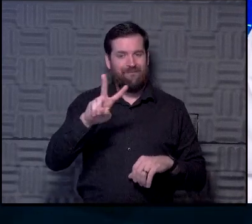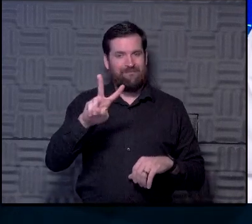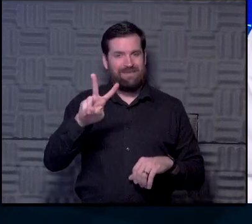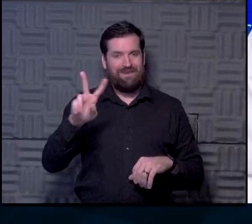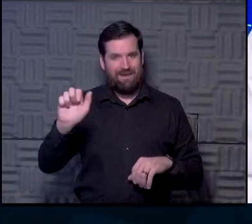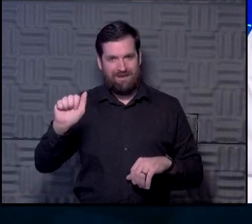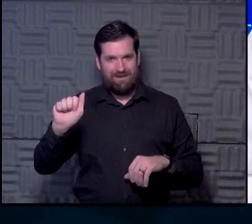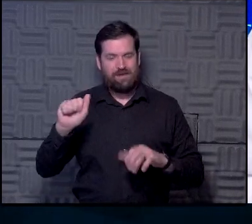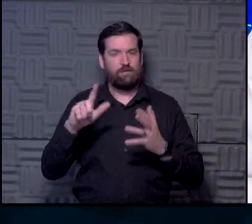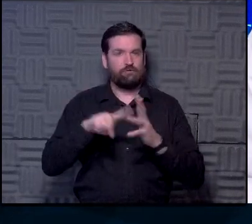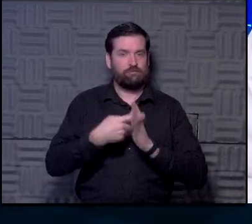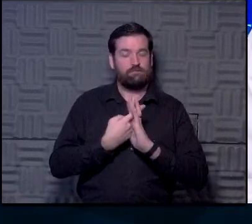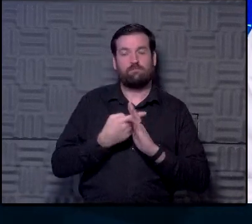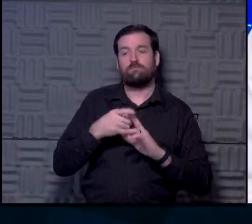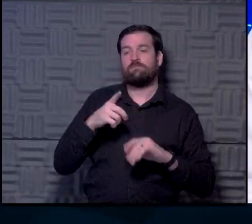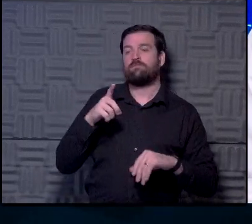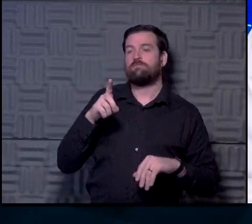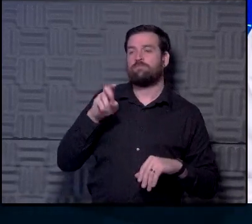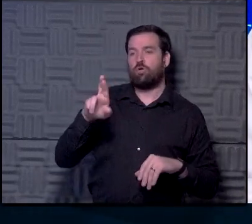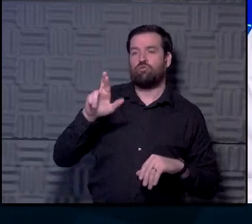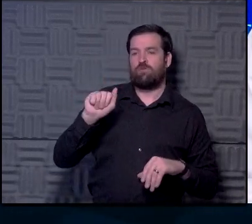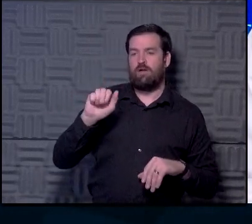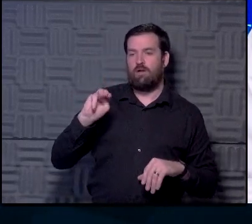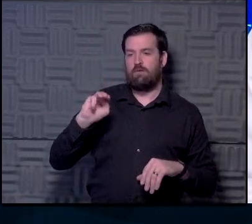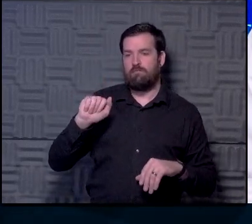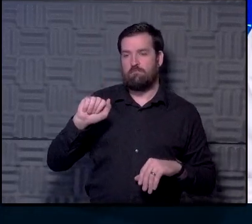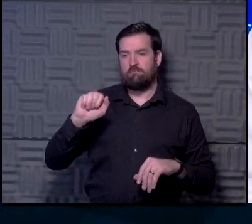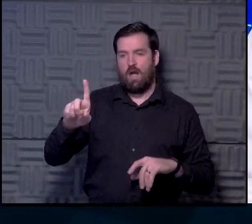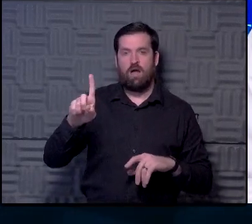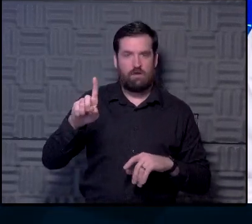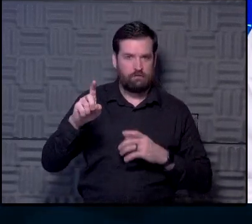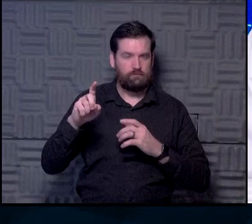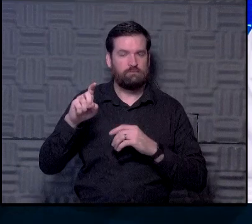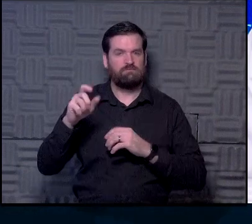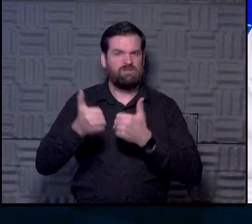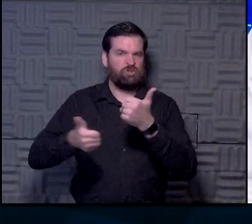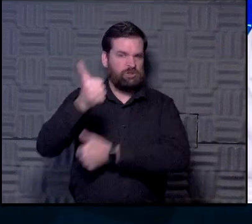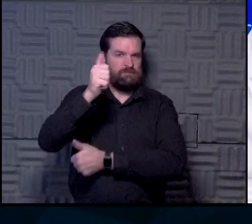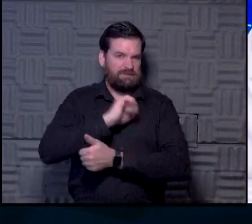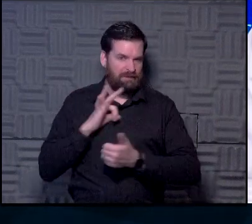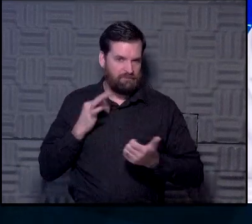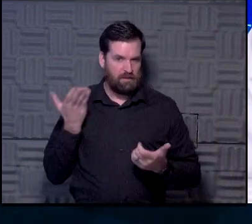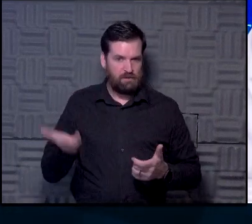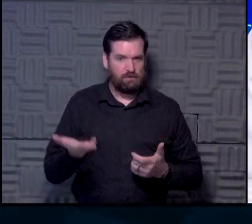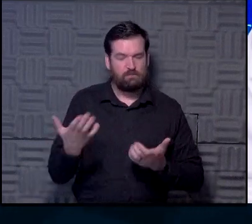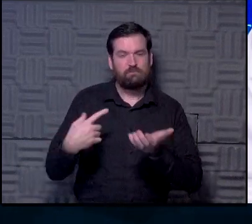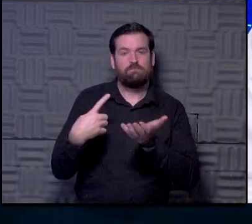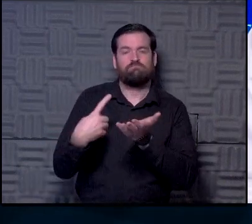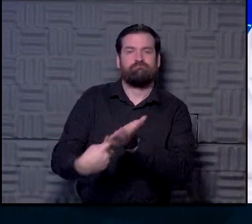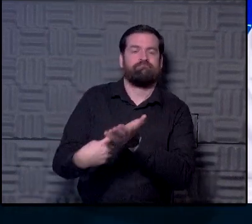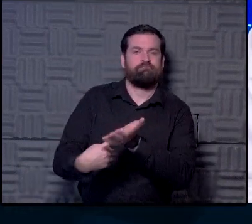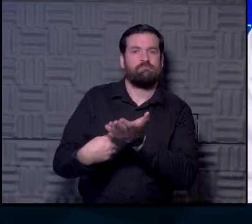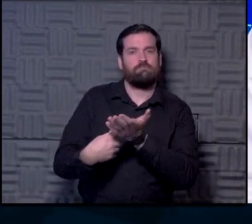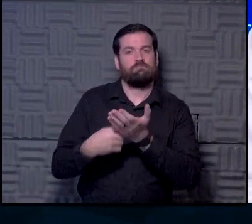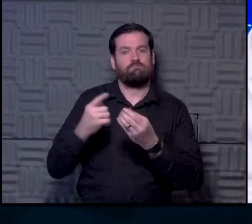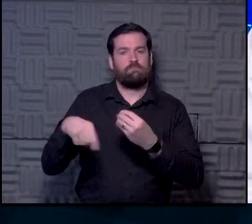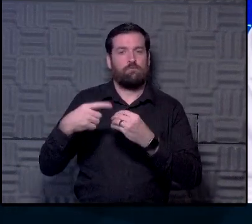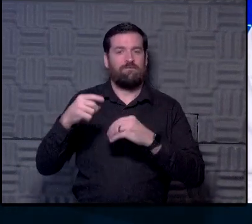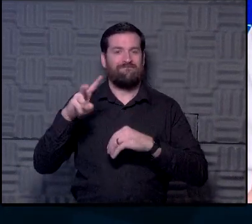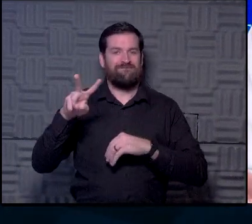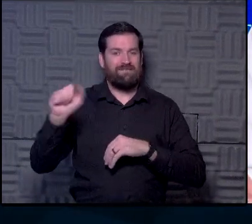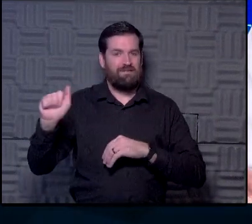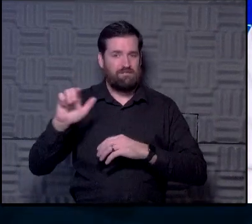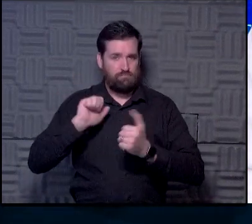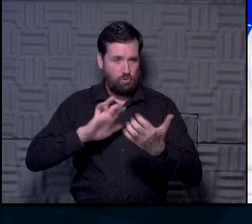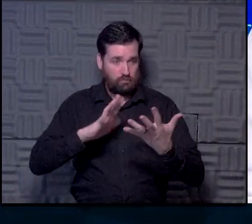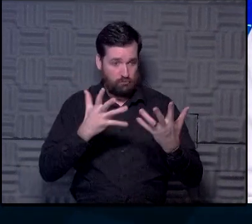doing some work here. Dr. Ahmad Batrash, who's one of the chief of staff there, was on a call with us and talking a little bit about the VA's approach.